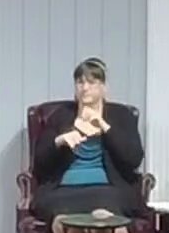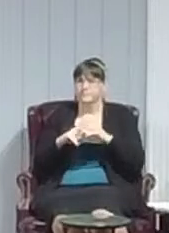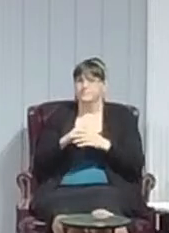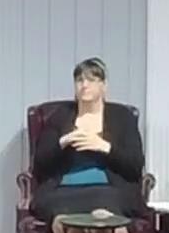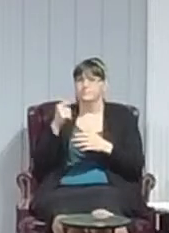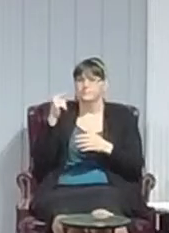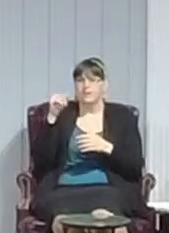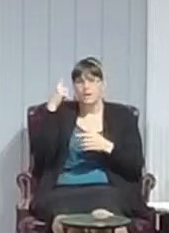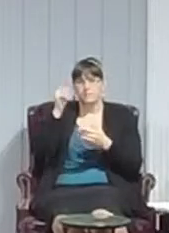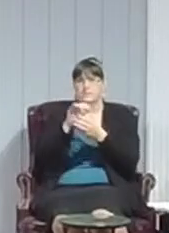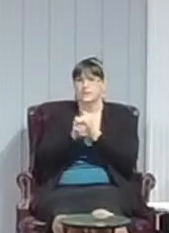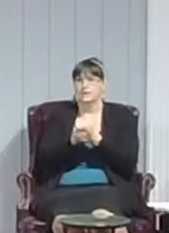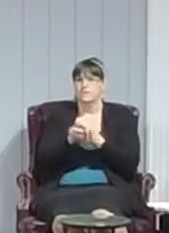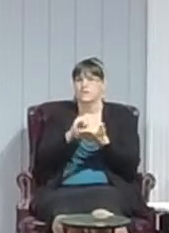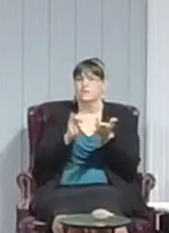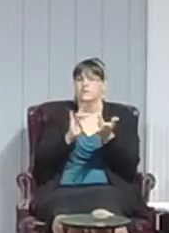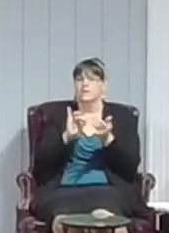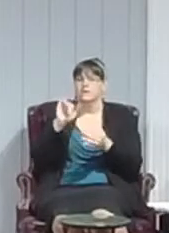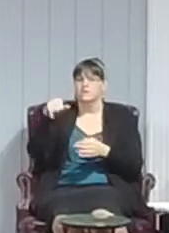I believe that Judas left